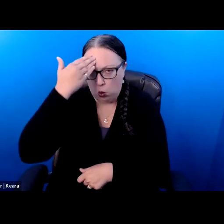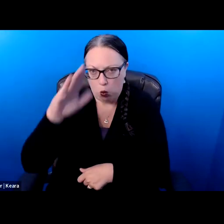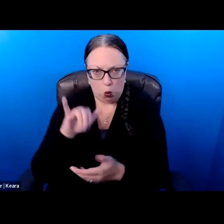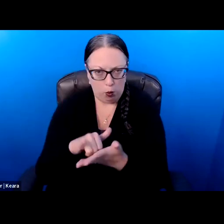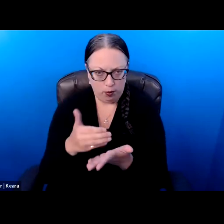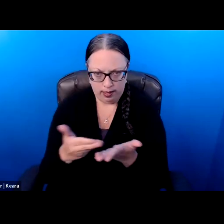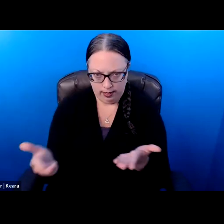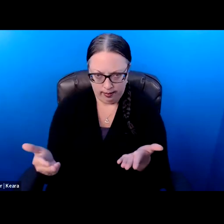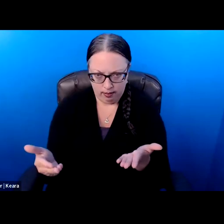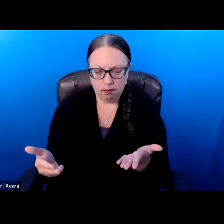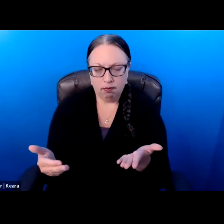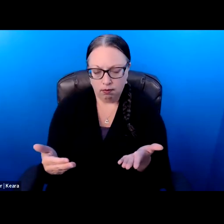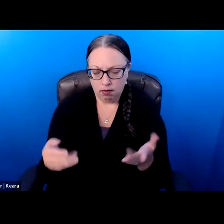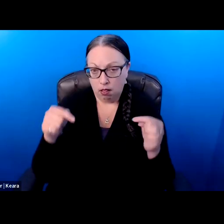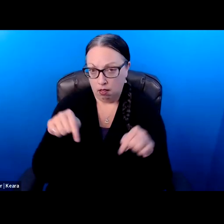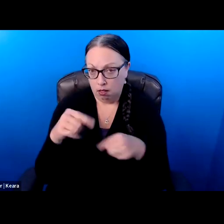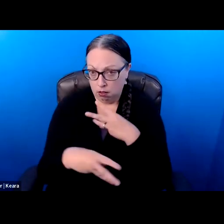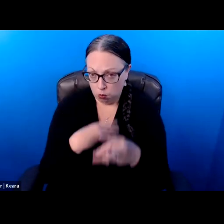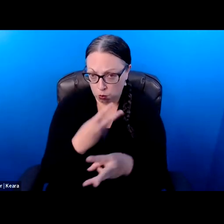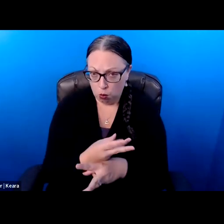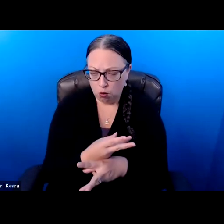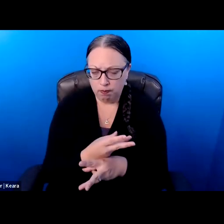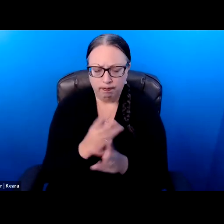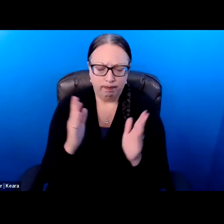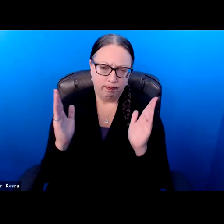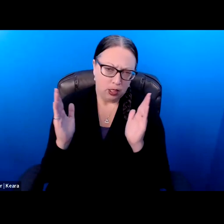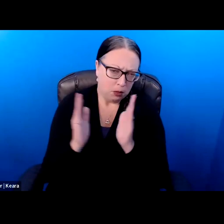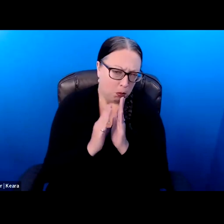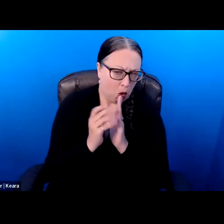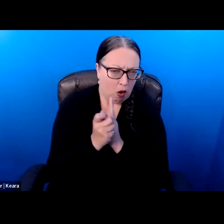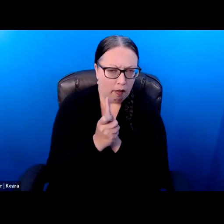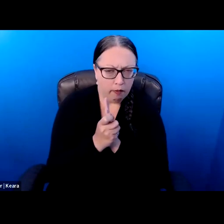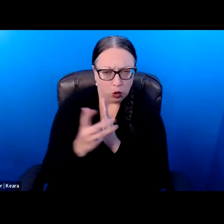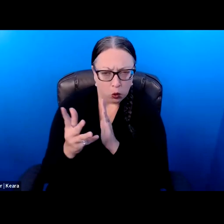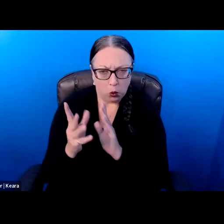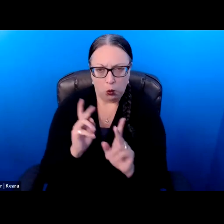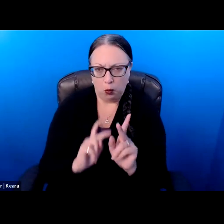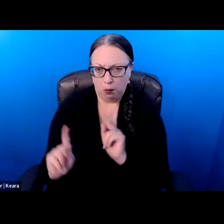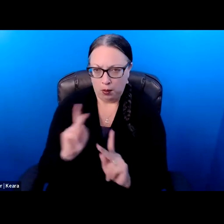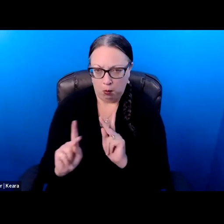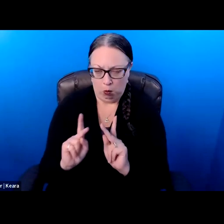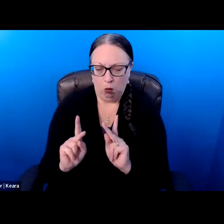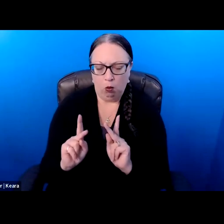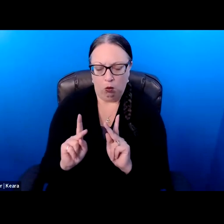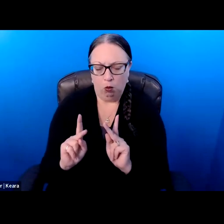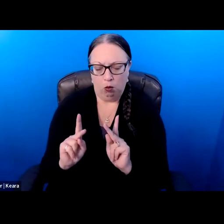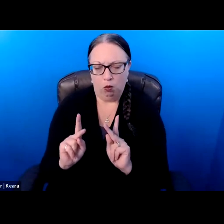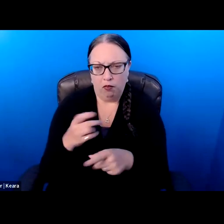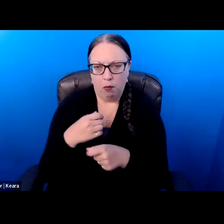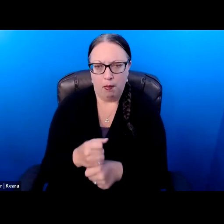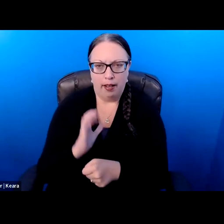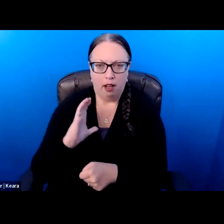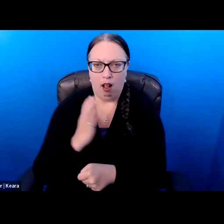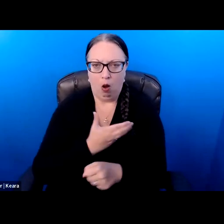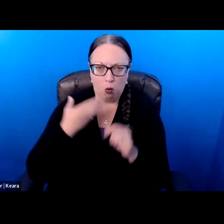think about the fact that in this world, there's a small select few of us who have made it our mission